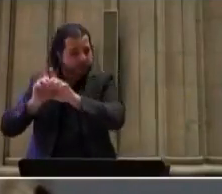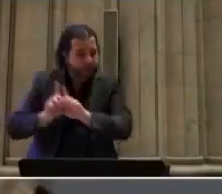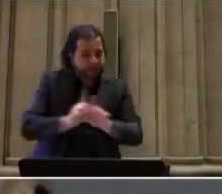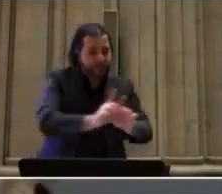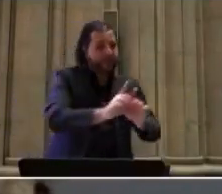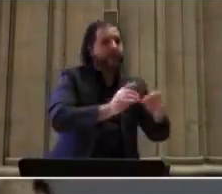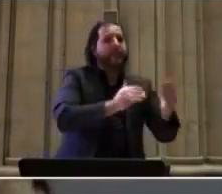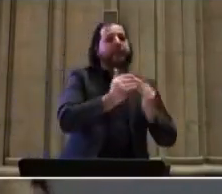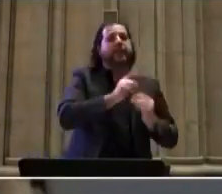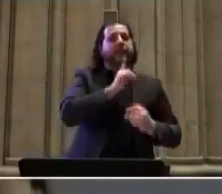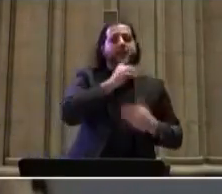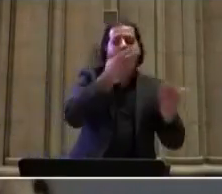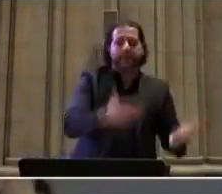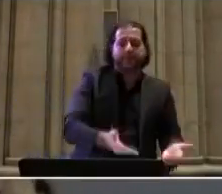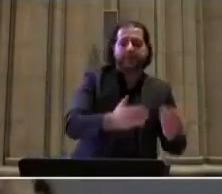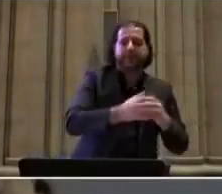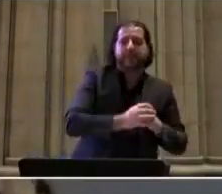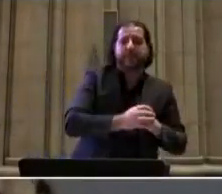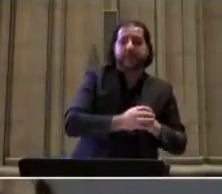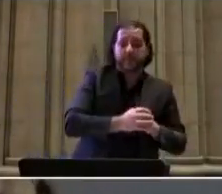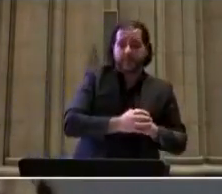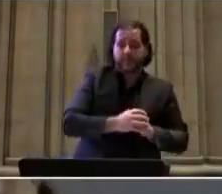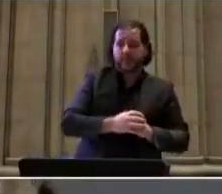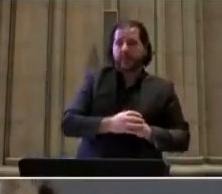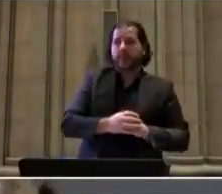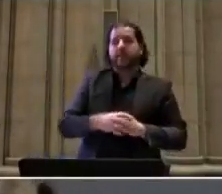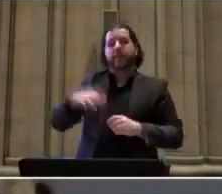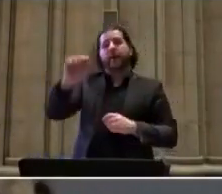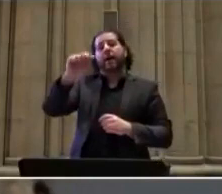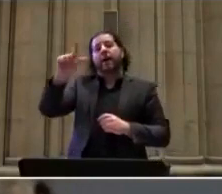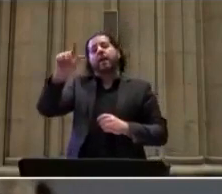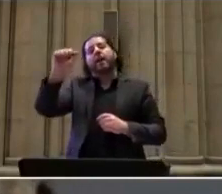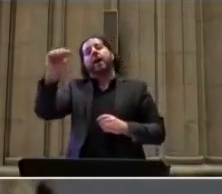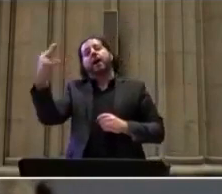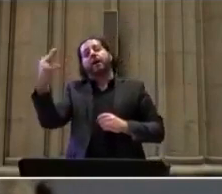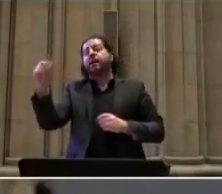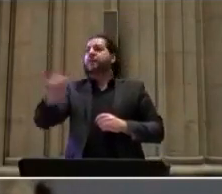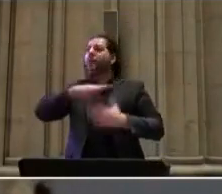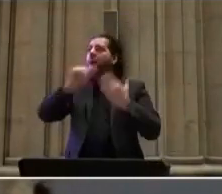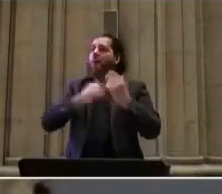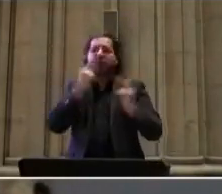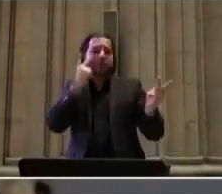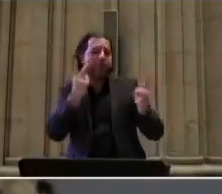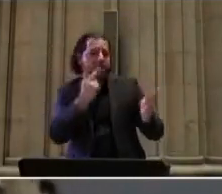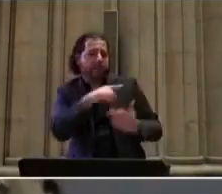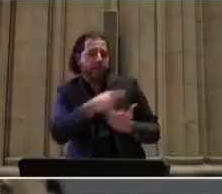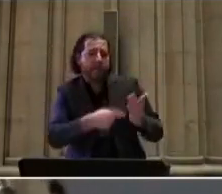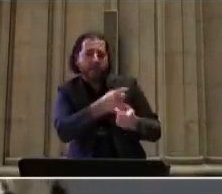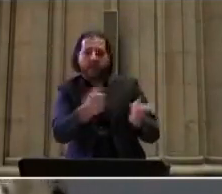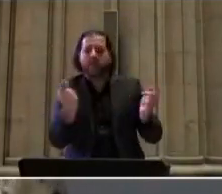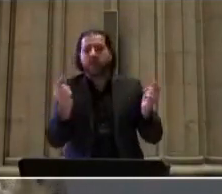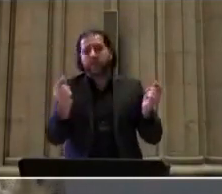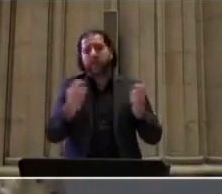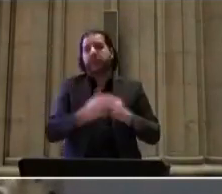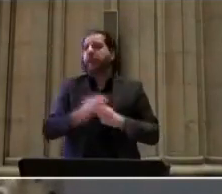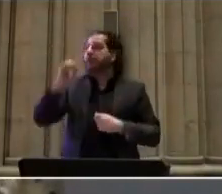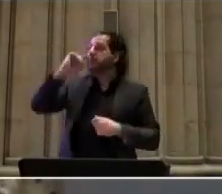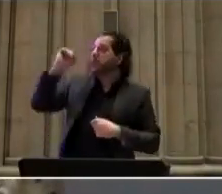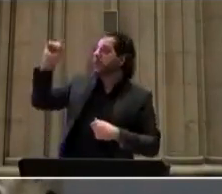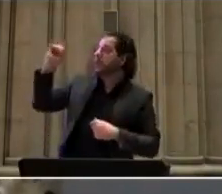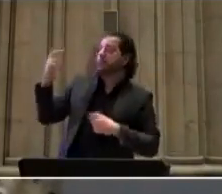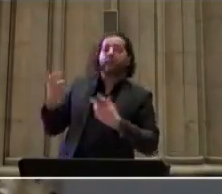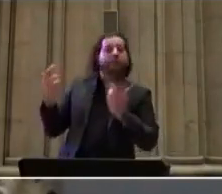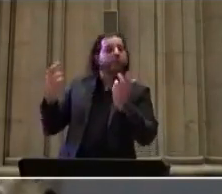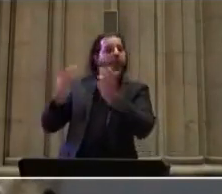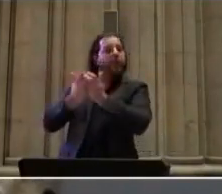are. For Allah is all seeing of what you do. To him belongs